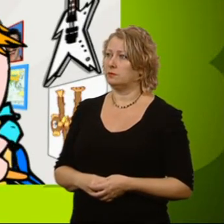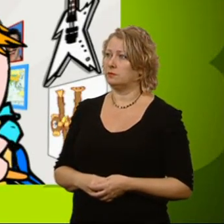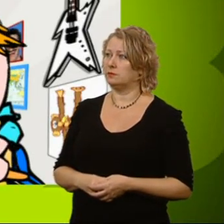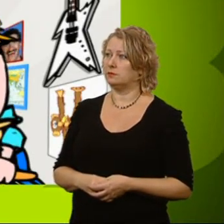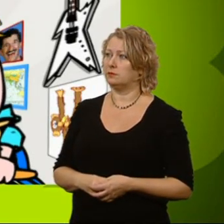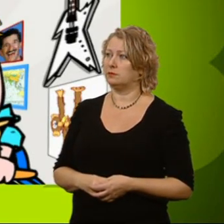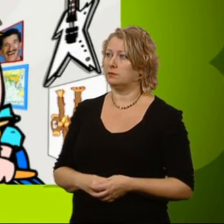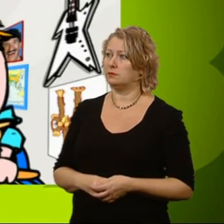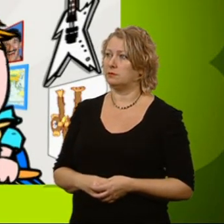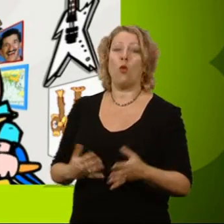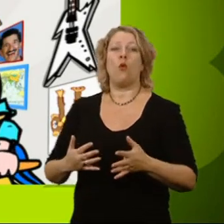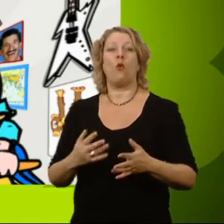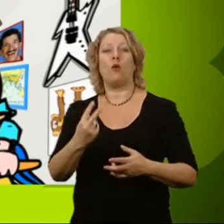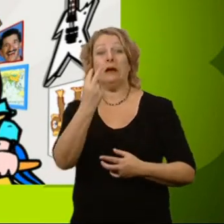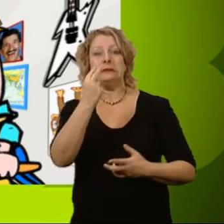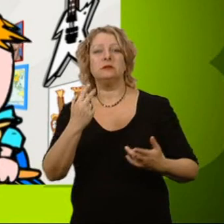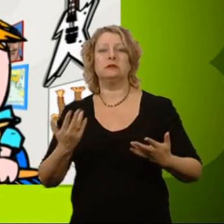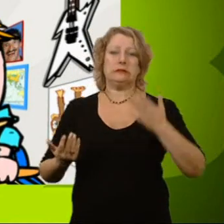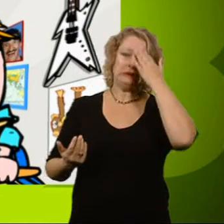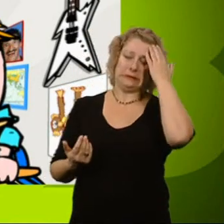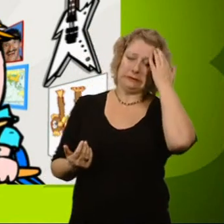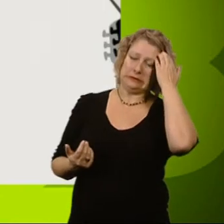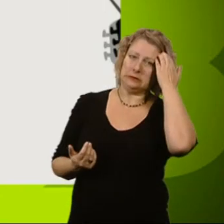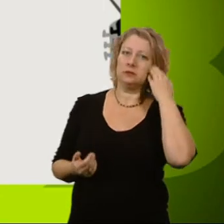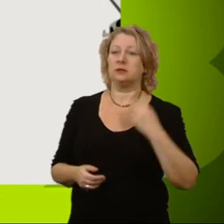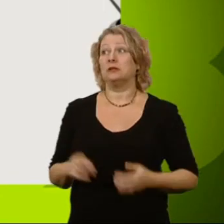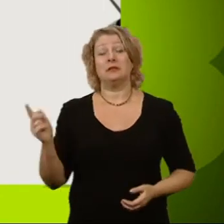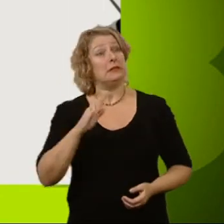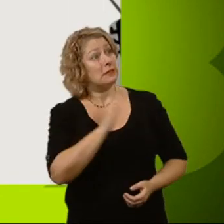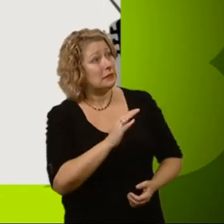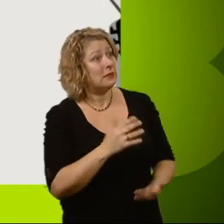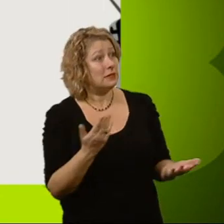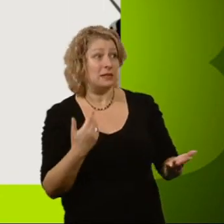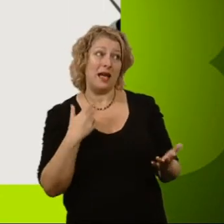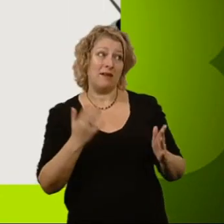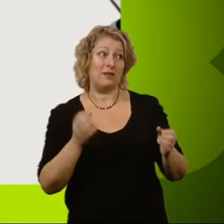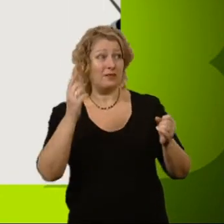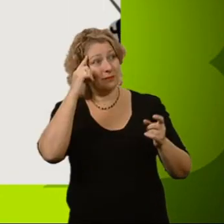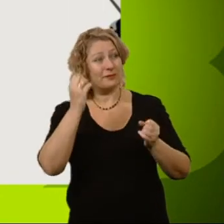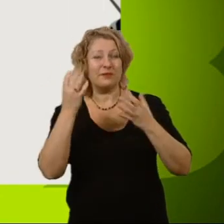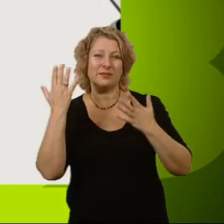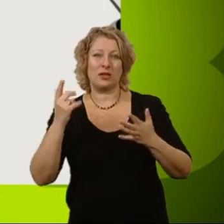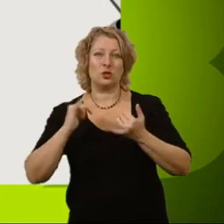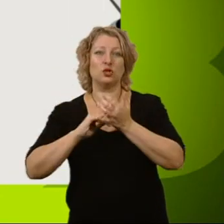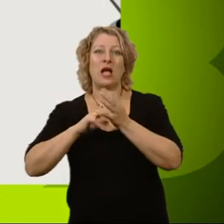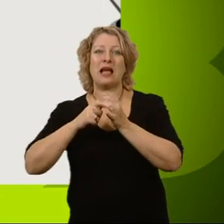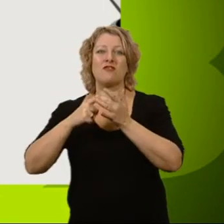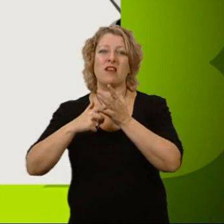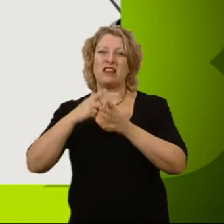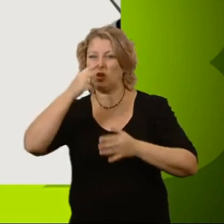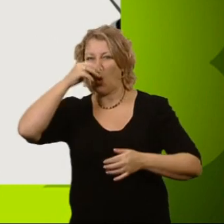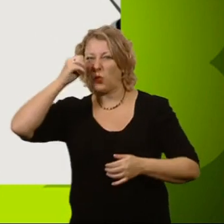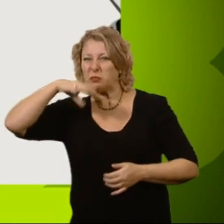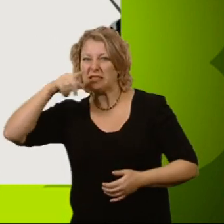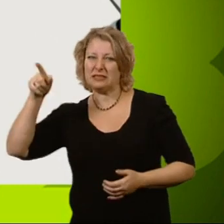Oh, you're back. Oh, little Howard, I've had to abandon the flashback. Shakira's got a nosebleed.